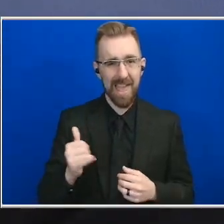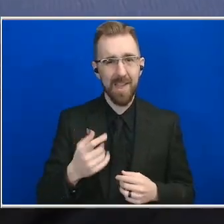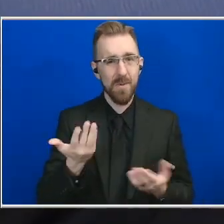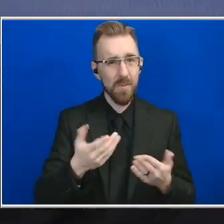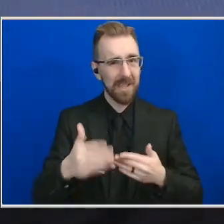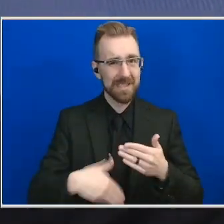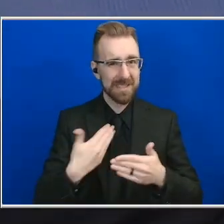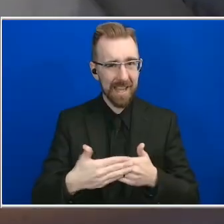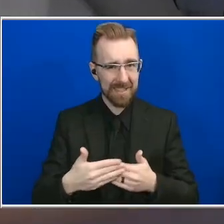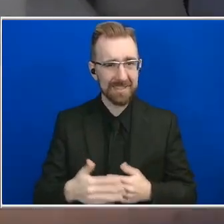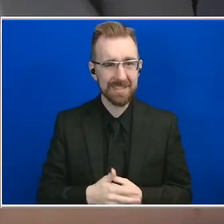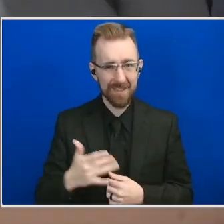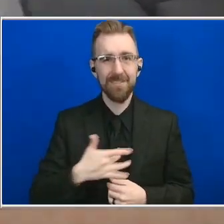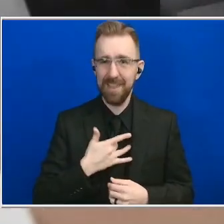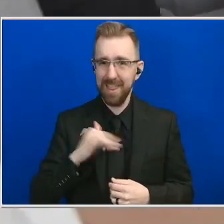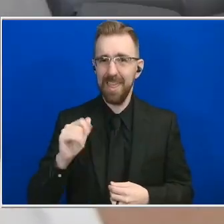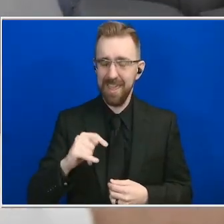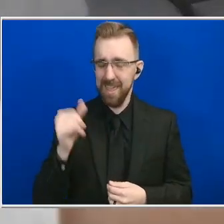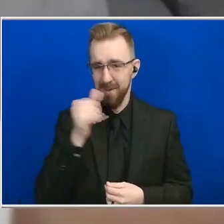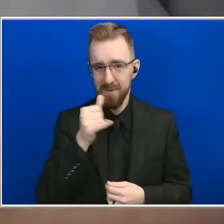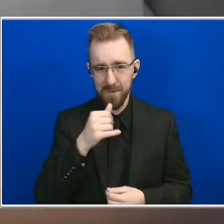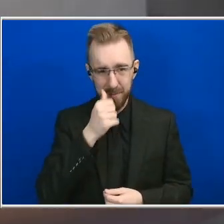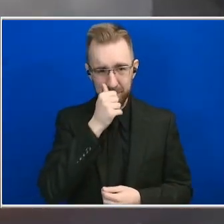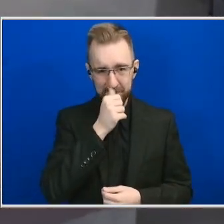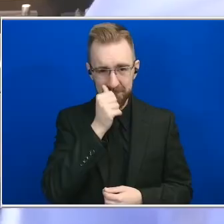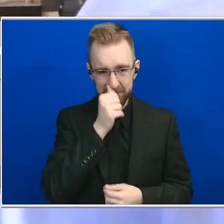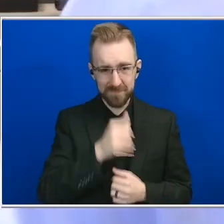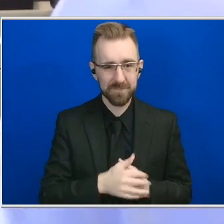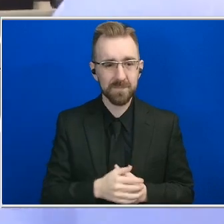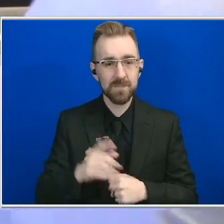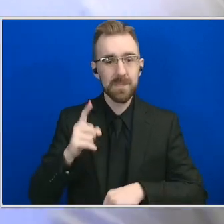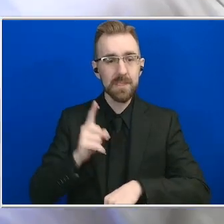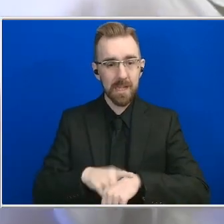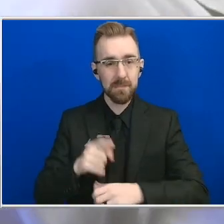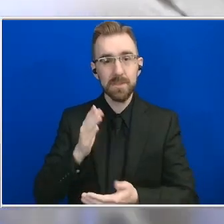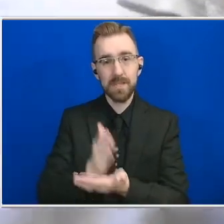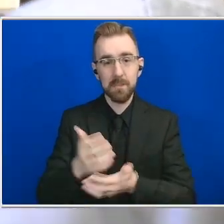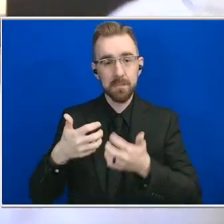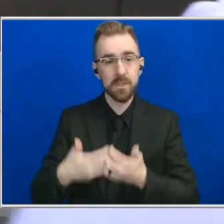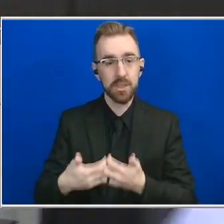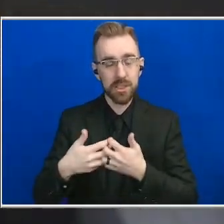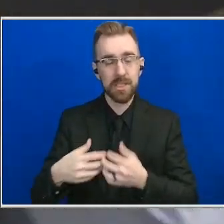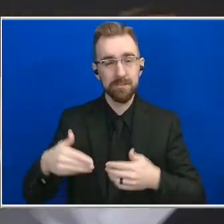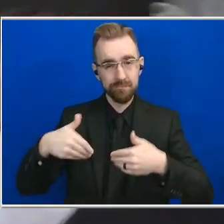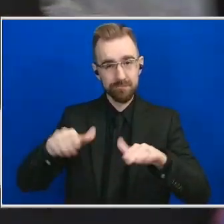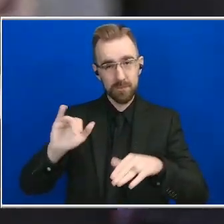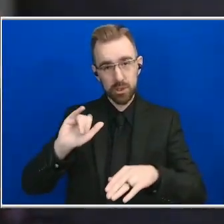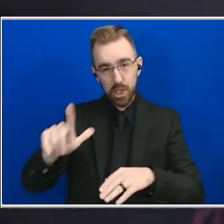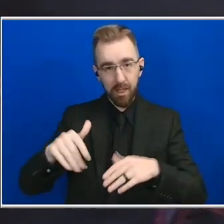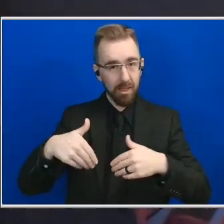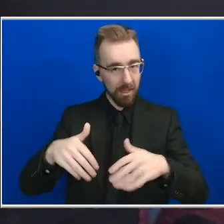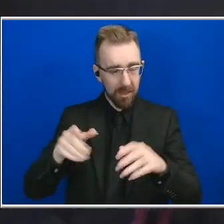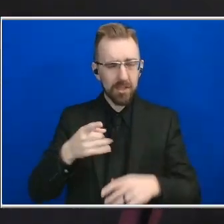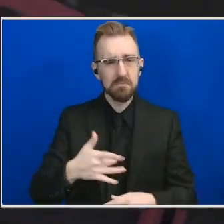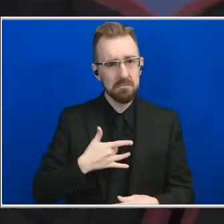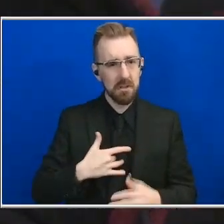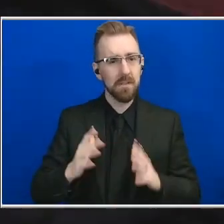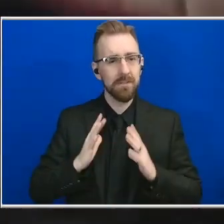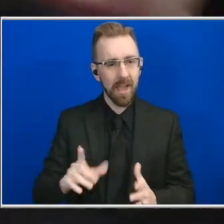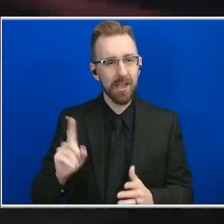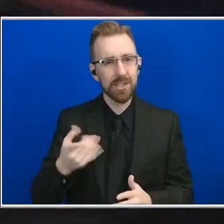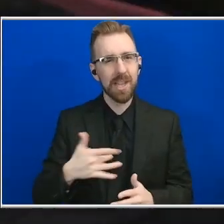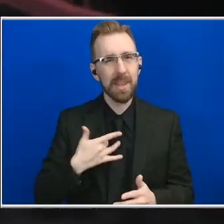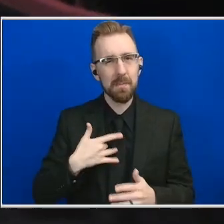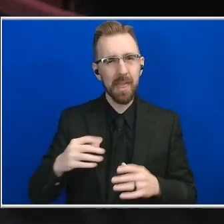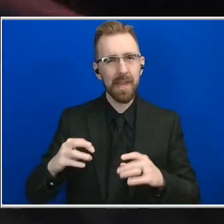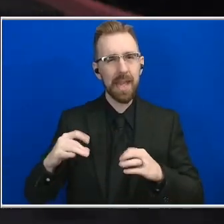feeling it. Oh my gosh. When it's time to stop the machine and set Jill free, she says she feels fine, just a little tingly. Oh, and